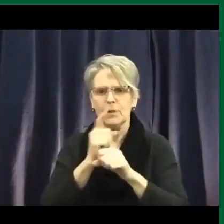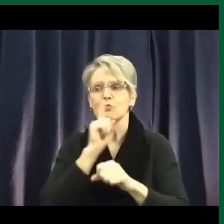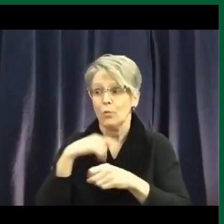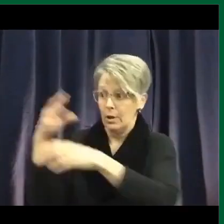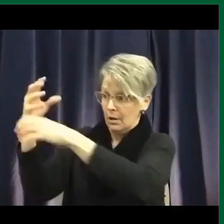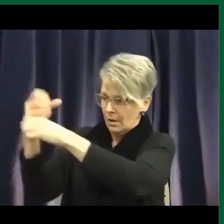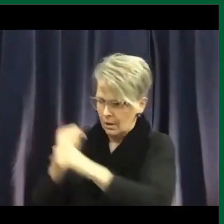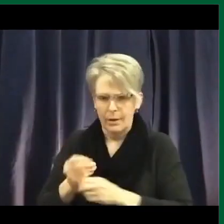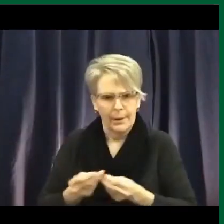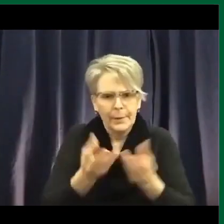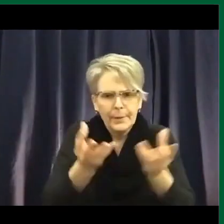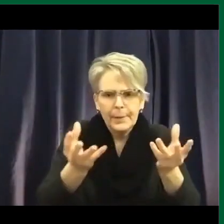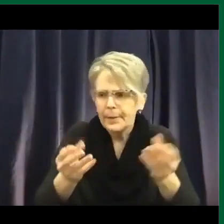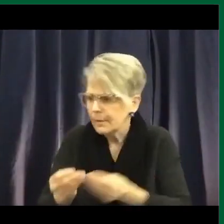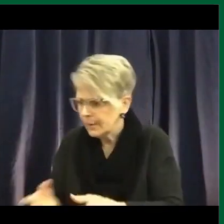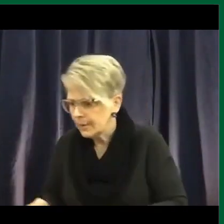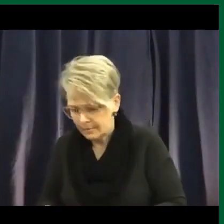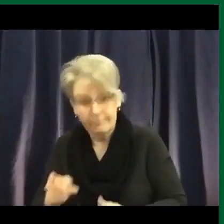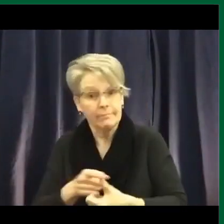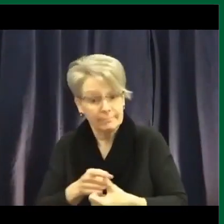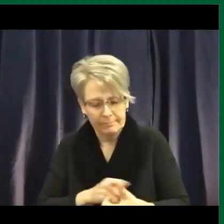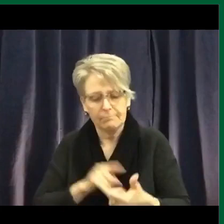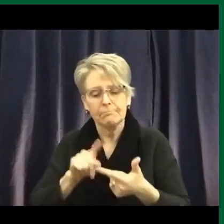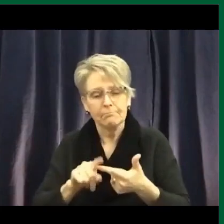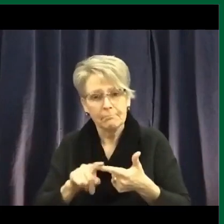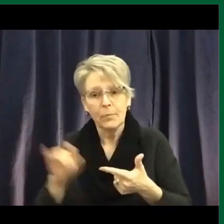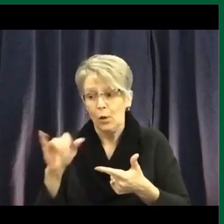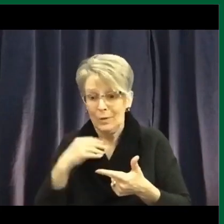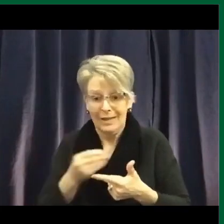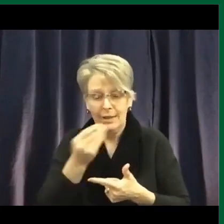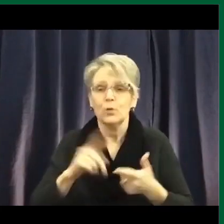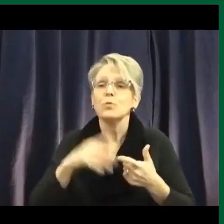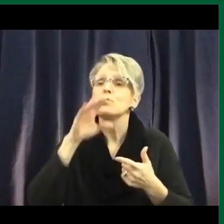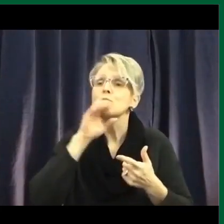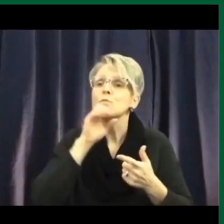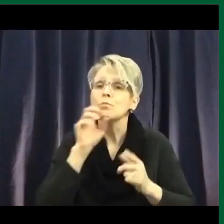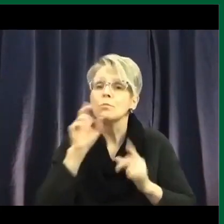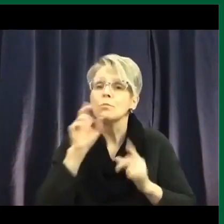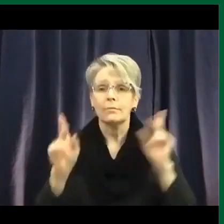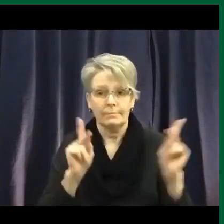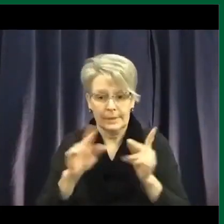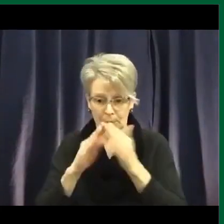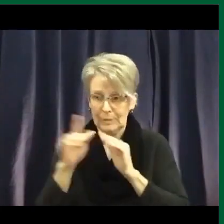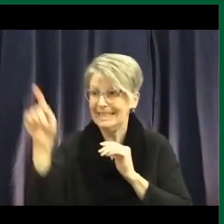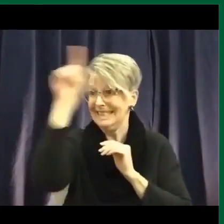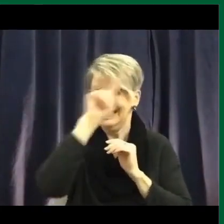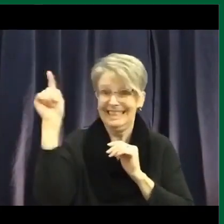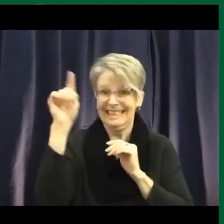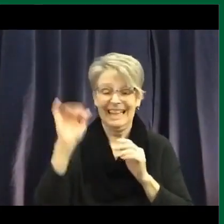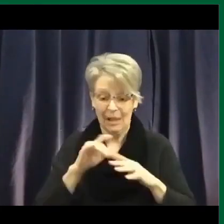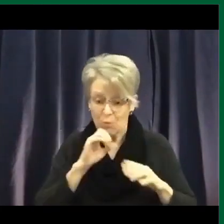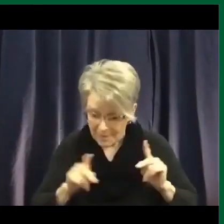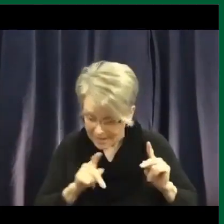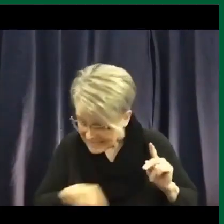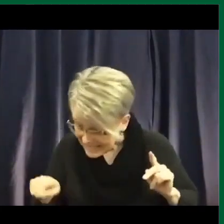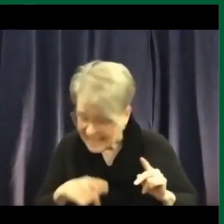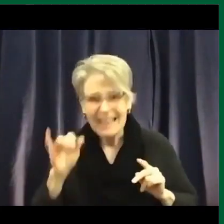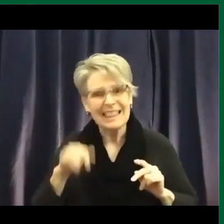made available, but two, we're providing it to the elderly in our communities, because they are ultimately the ones that may experience